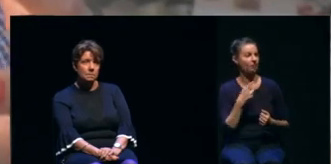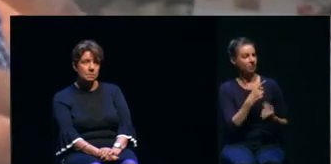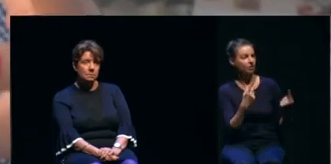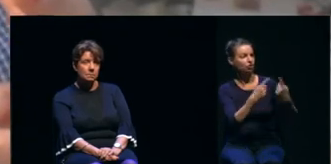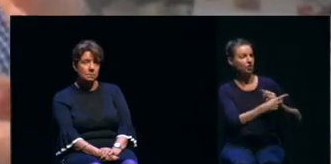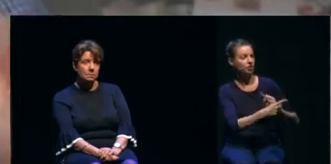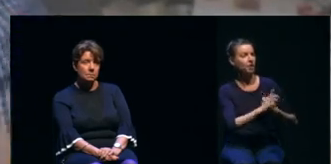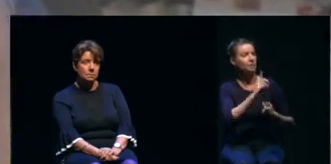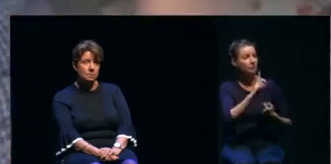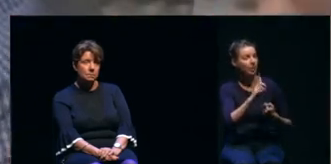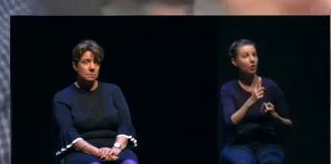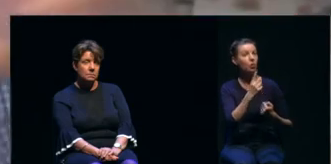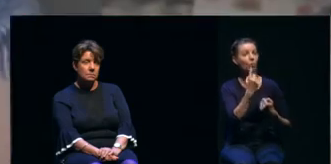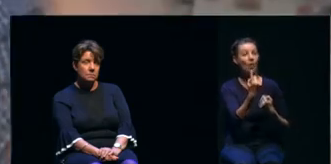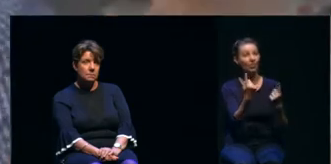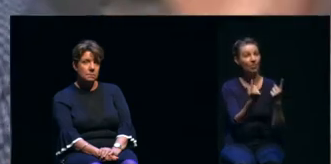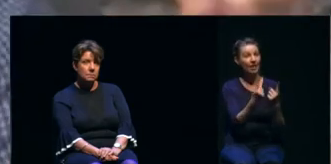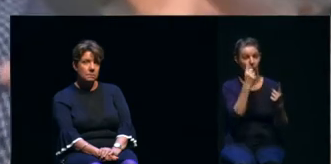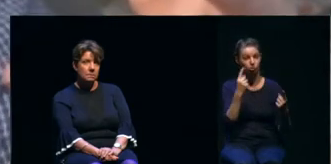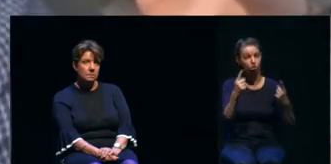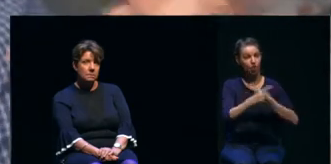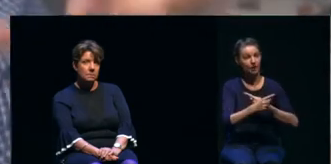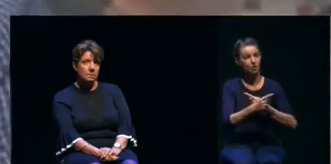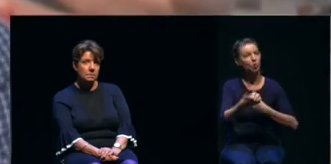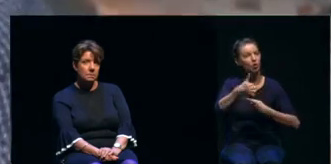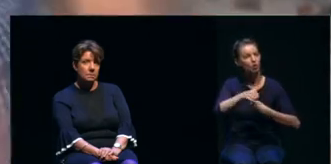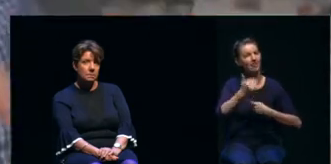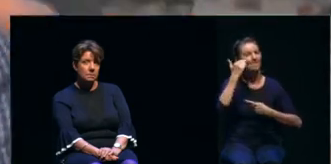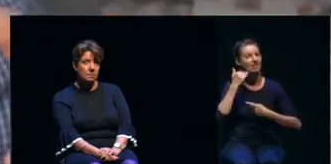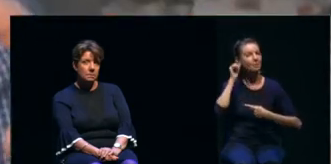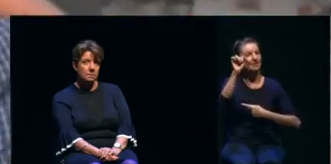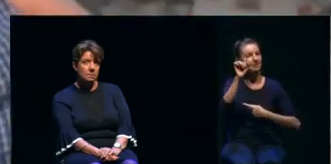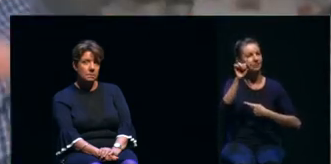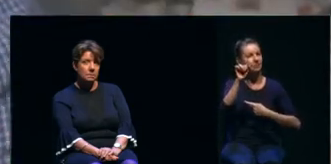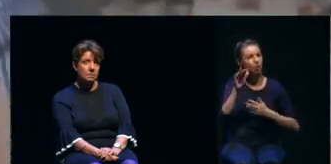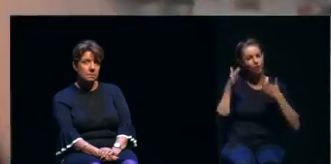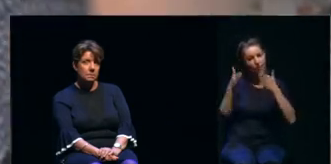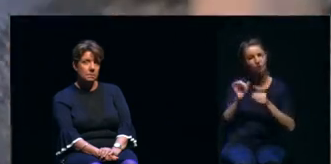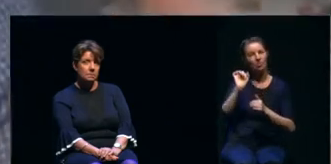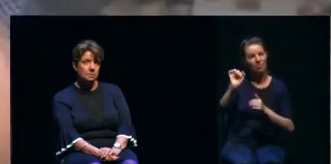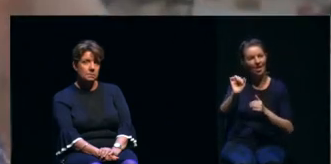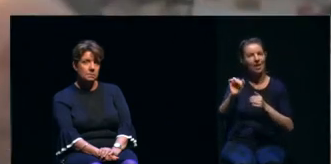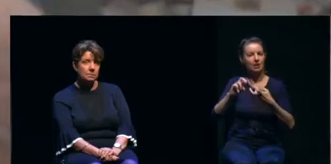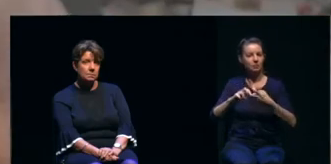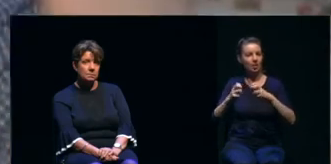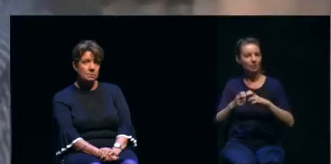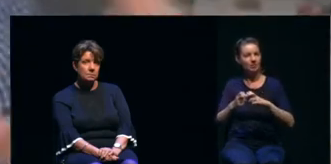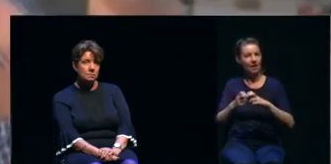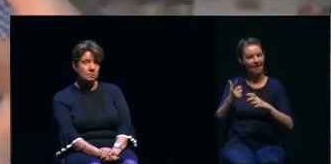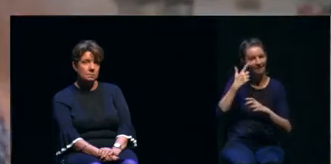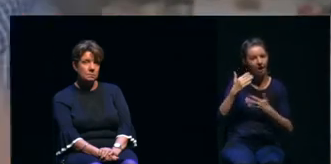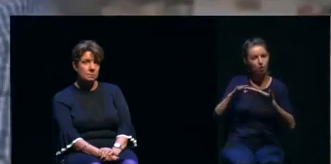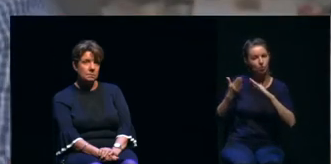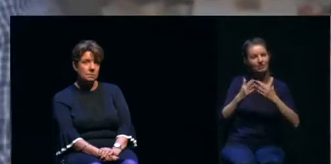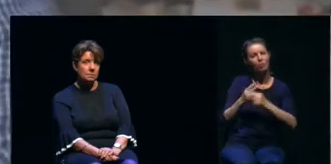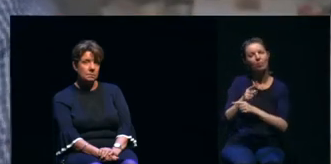change boys' lives in a good way is using this network that we call feminism to address their gender problems and finding them communities and them being